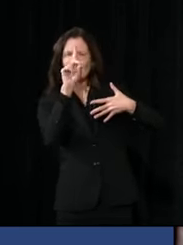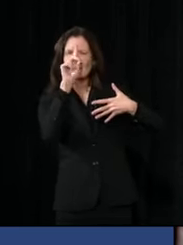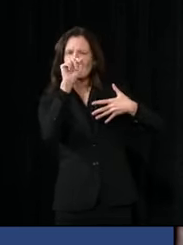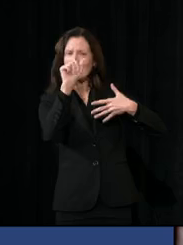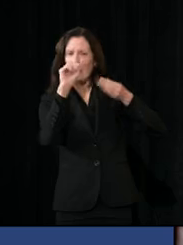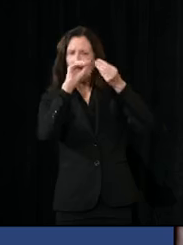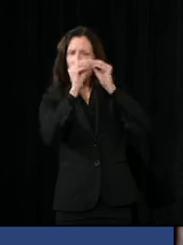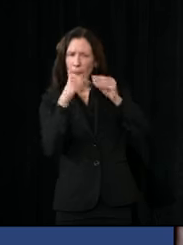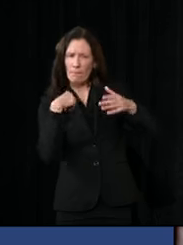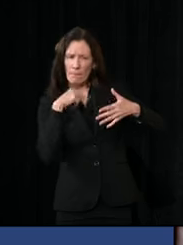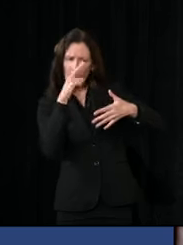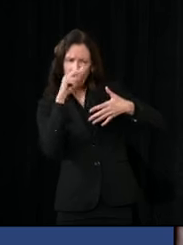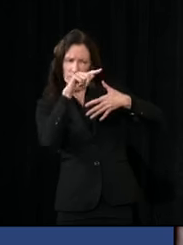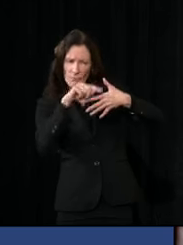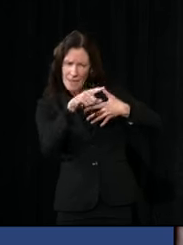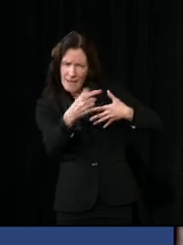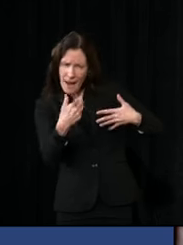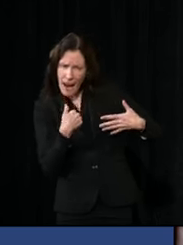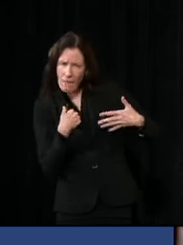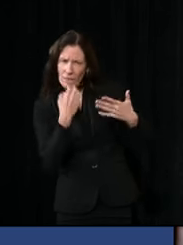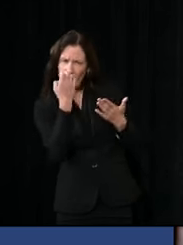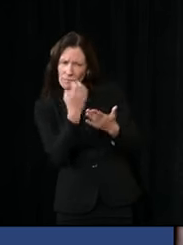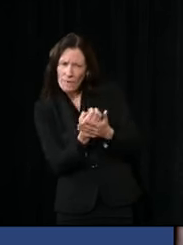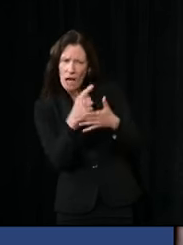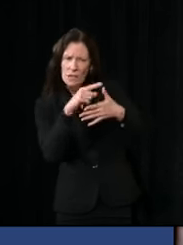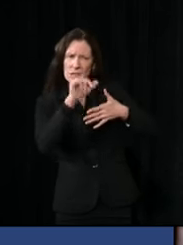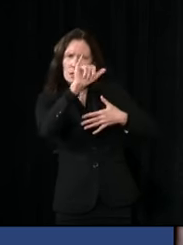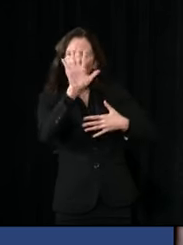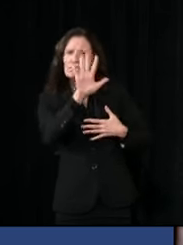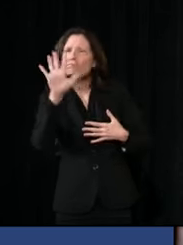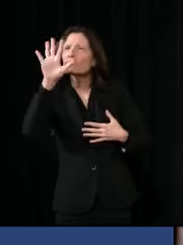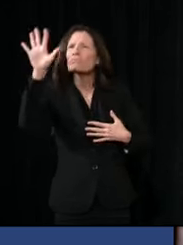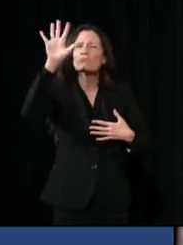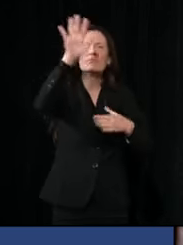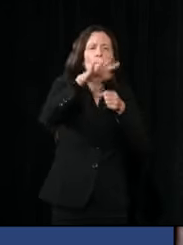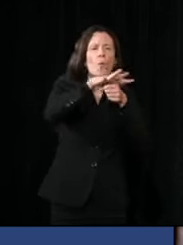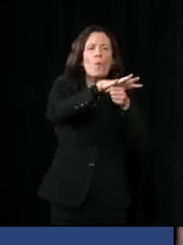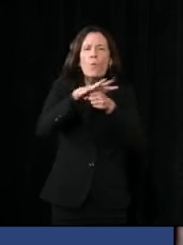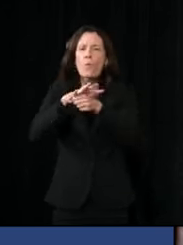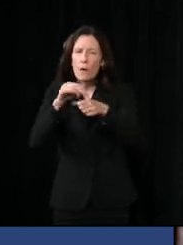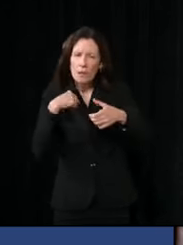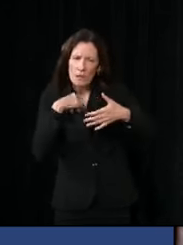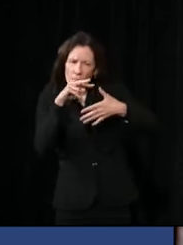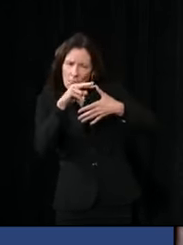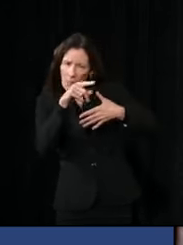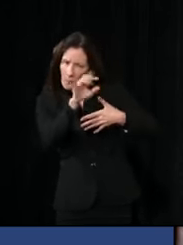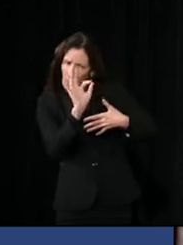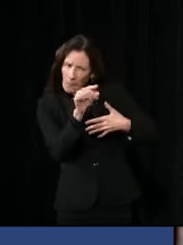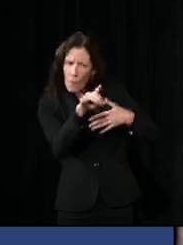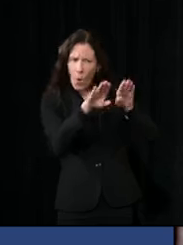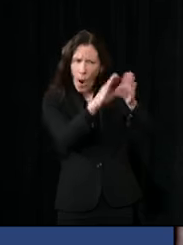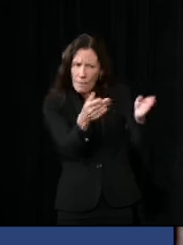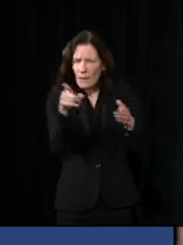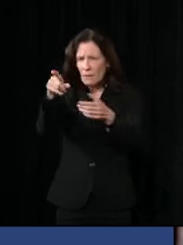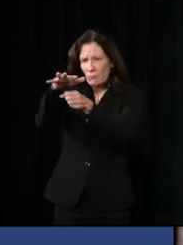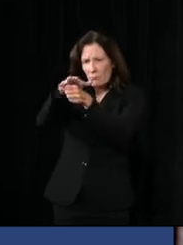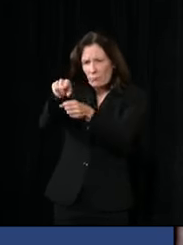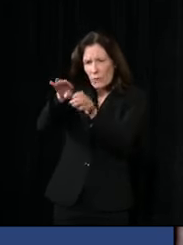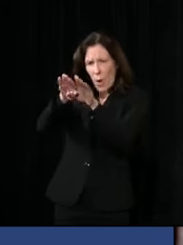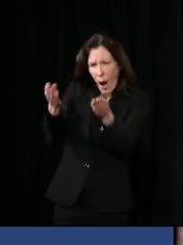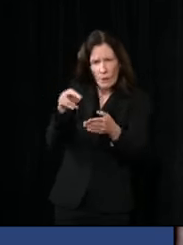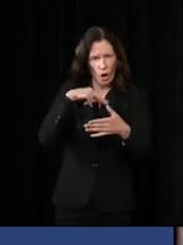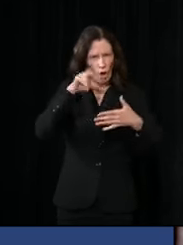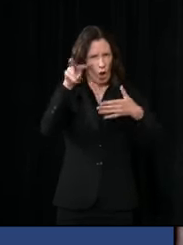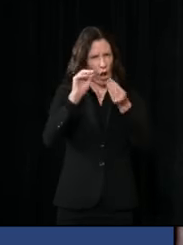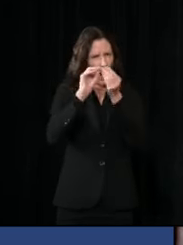evidence-based regional approach to reopenings in Pennsylvania. Second, we will put forth guidance and recommendations